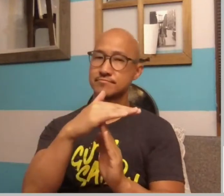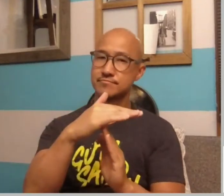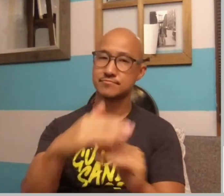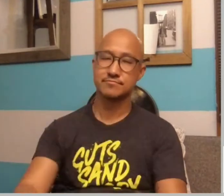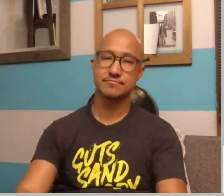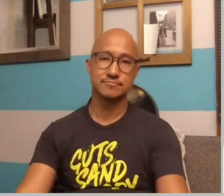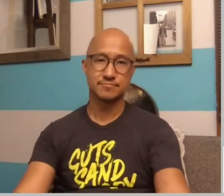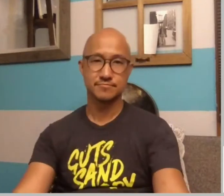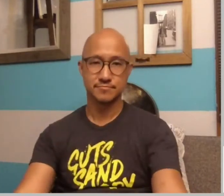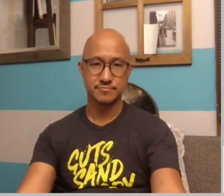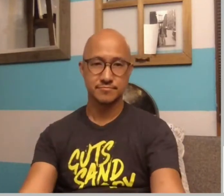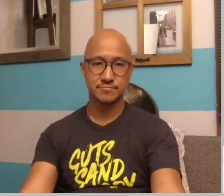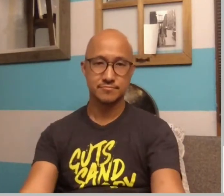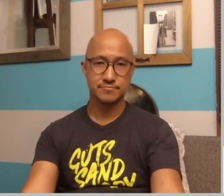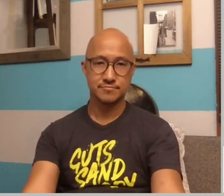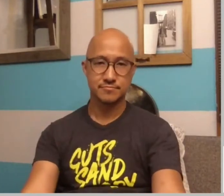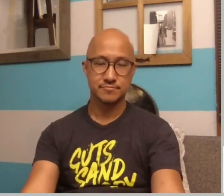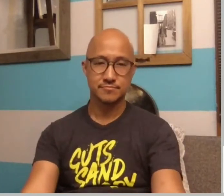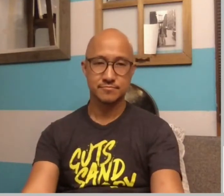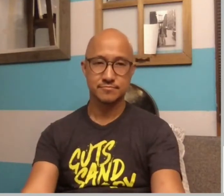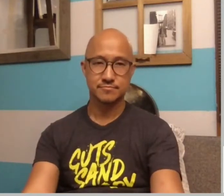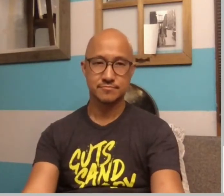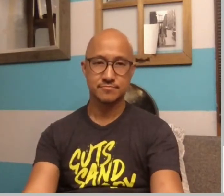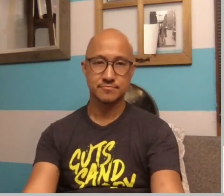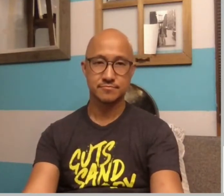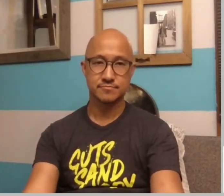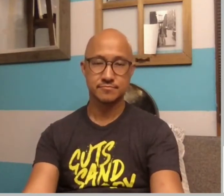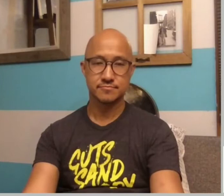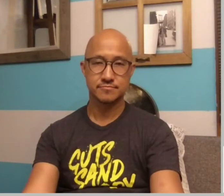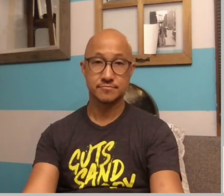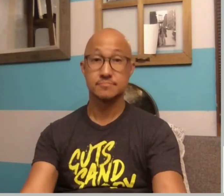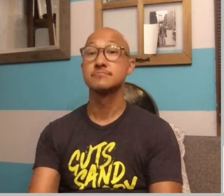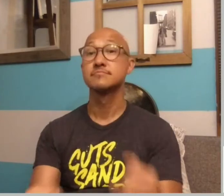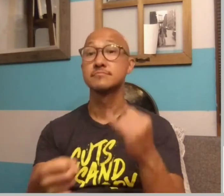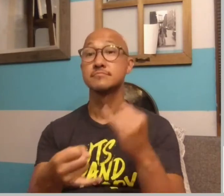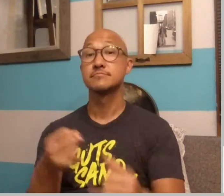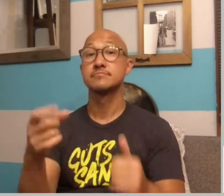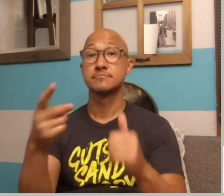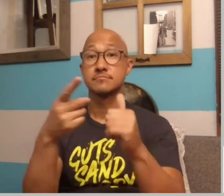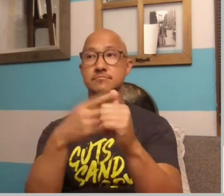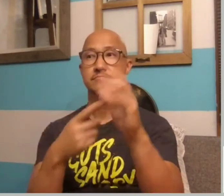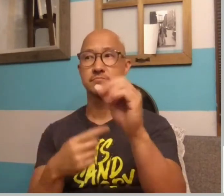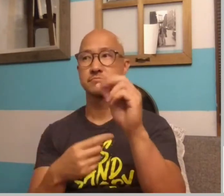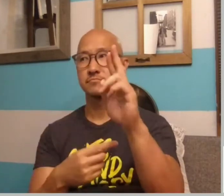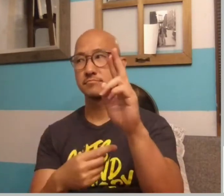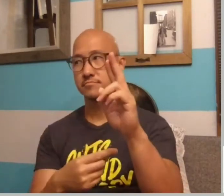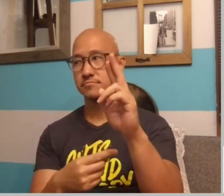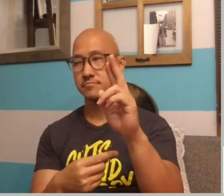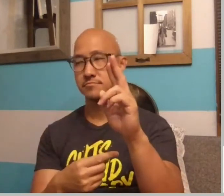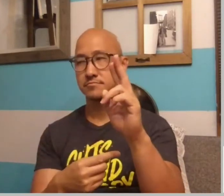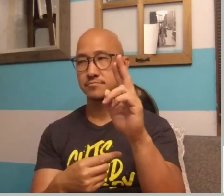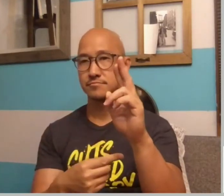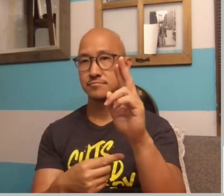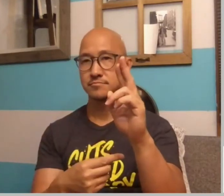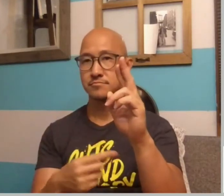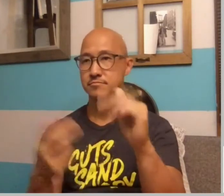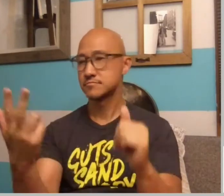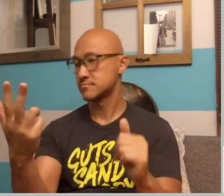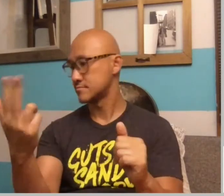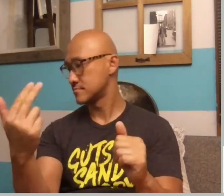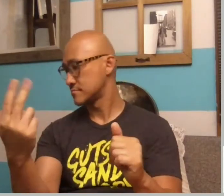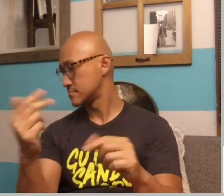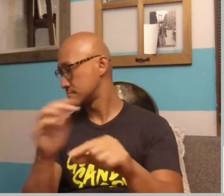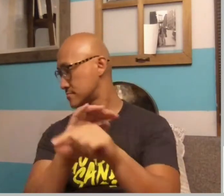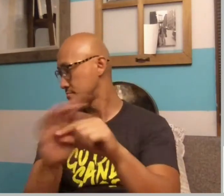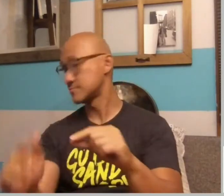So in the final chapter, he challenges them to examine themselves. 2 Corinthians 13, verse 5